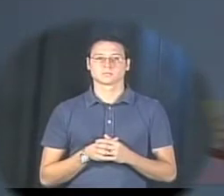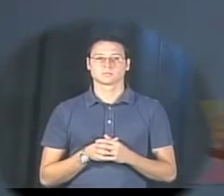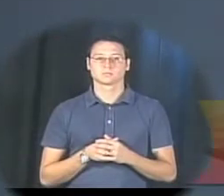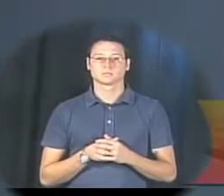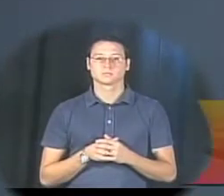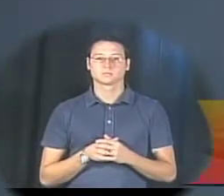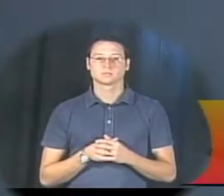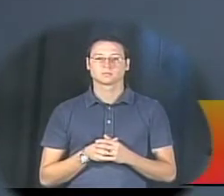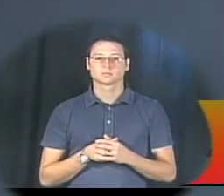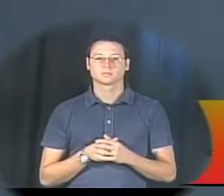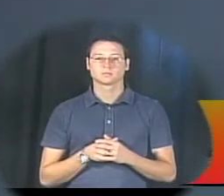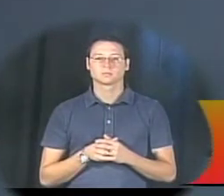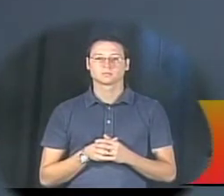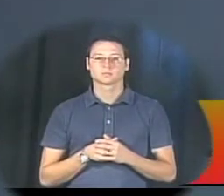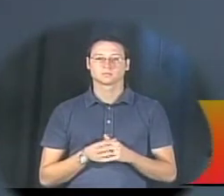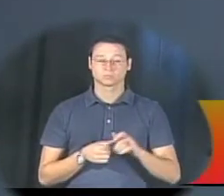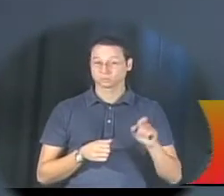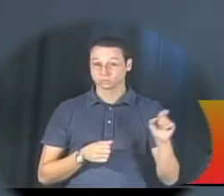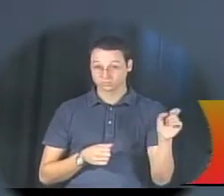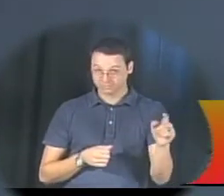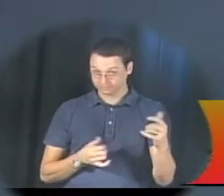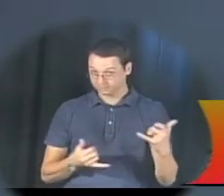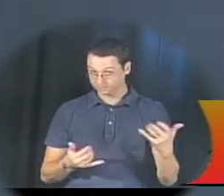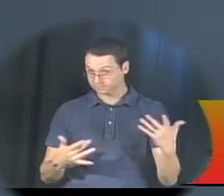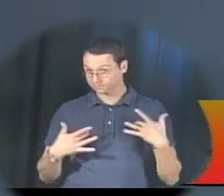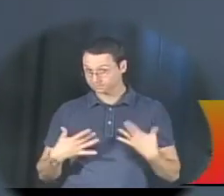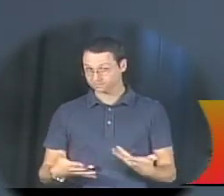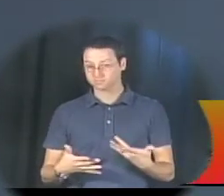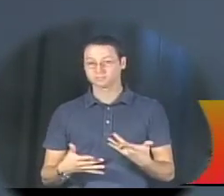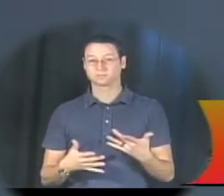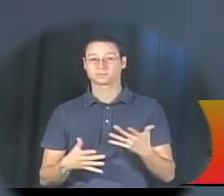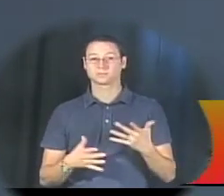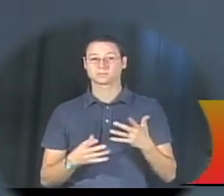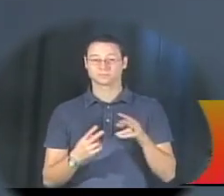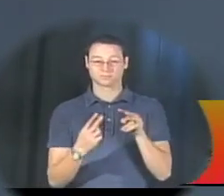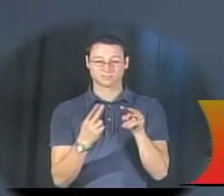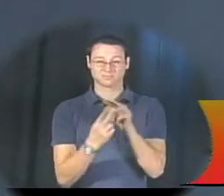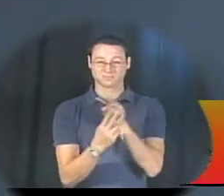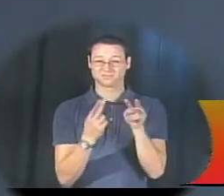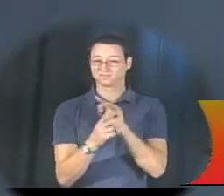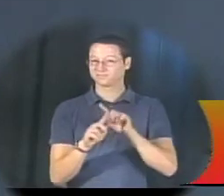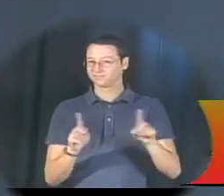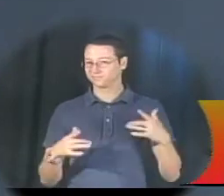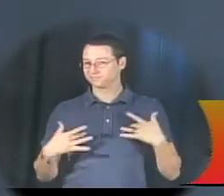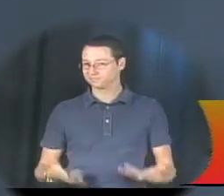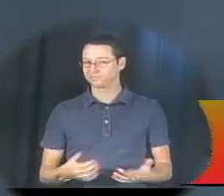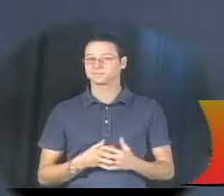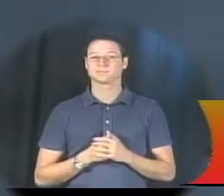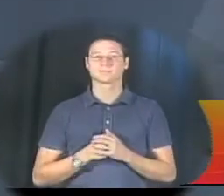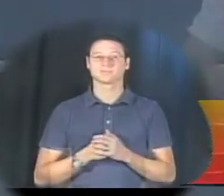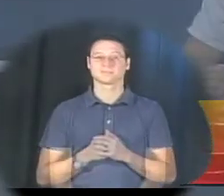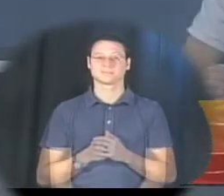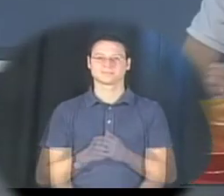Question for today, what is the difference between a croque monsieur and a croque madame?